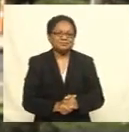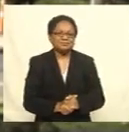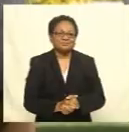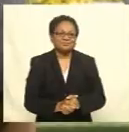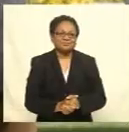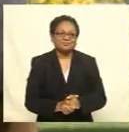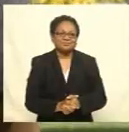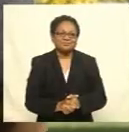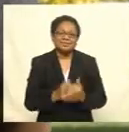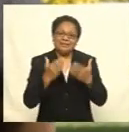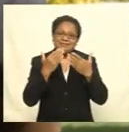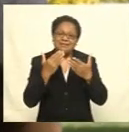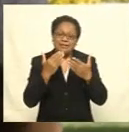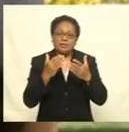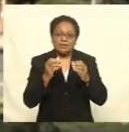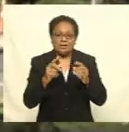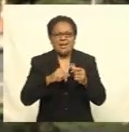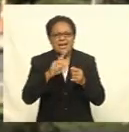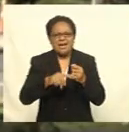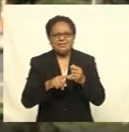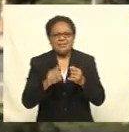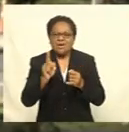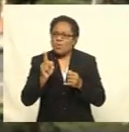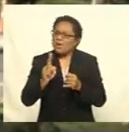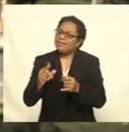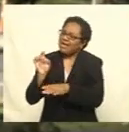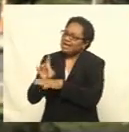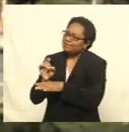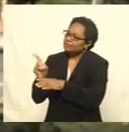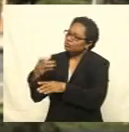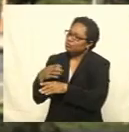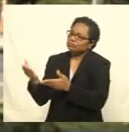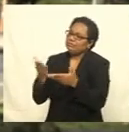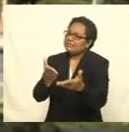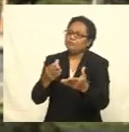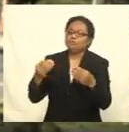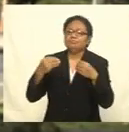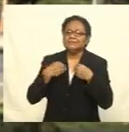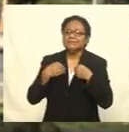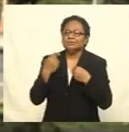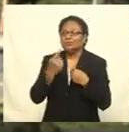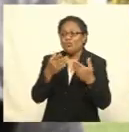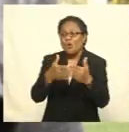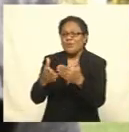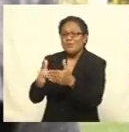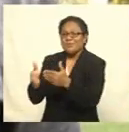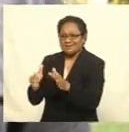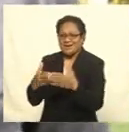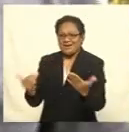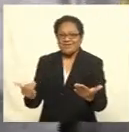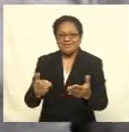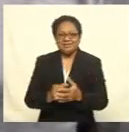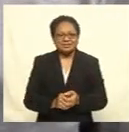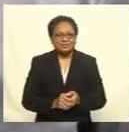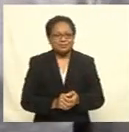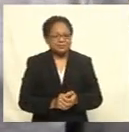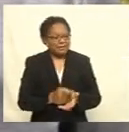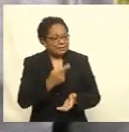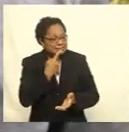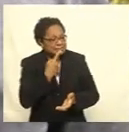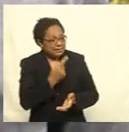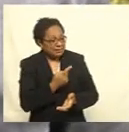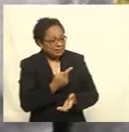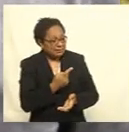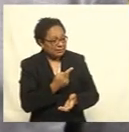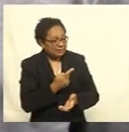And lastly, what advice would you like to give to retailers who are currently open or for Fijians? Yeah, well, I would like to say that